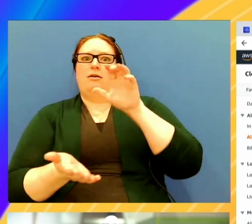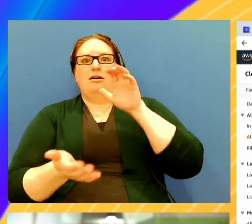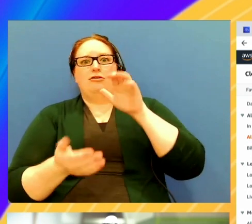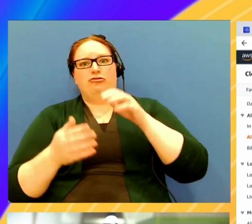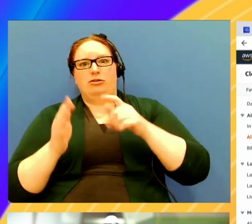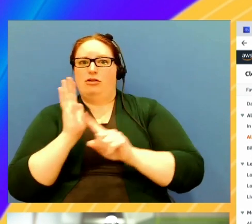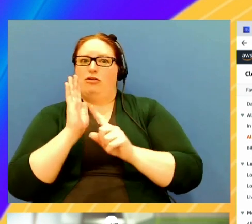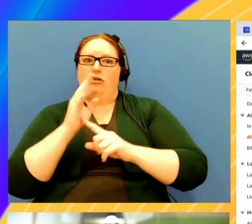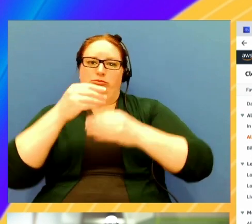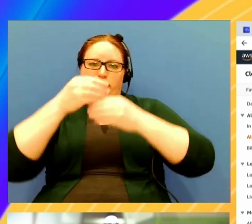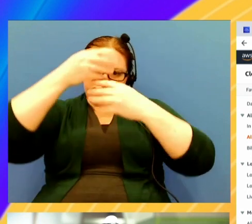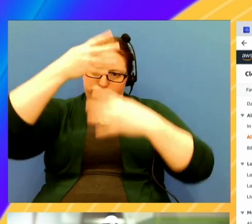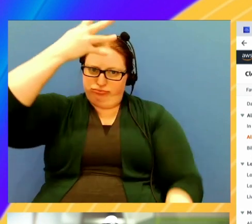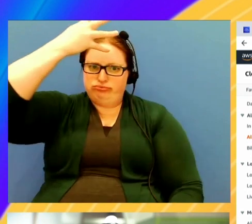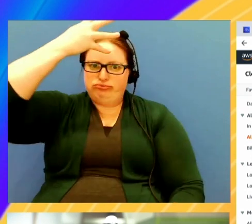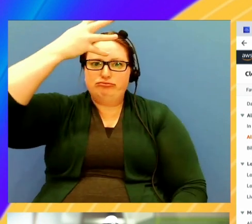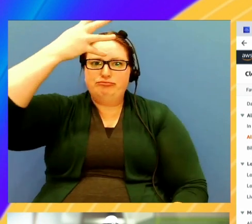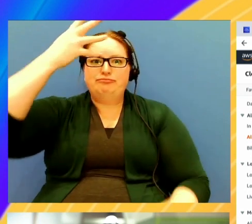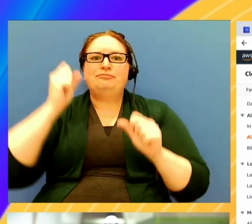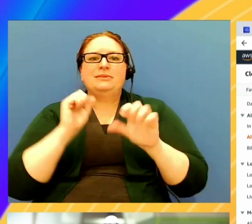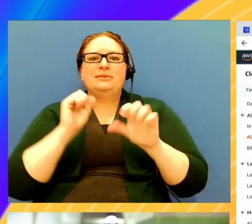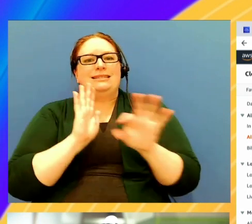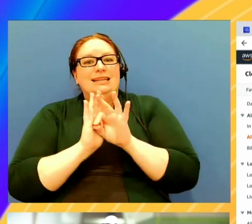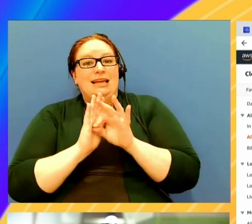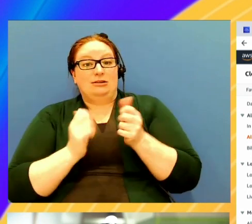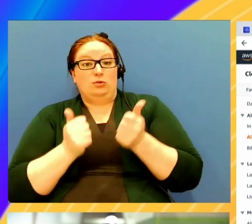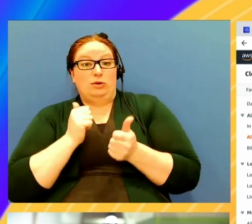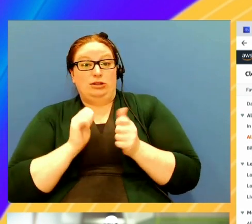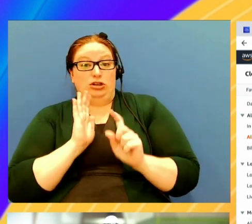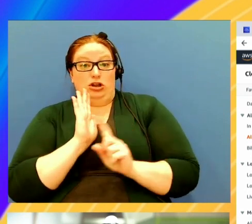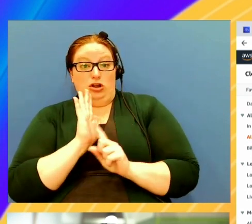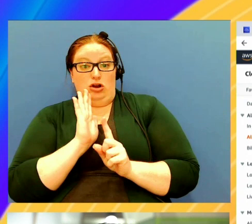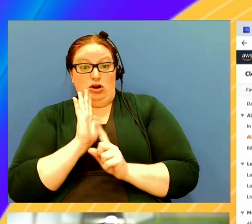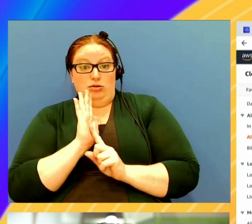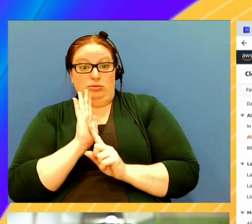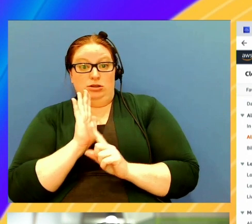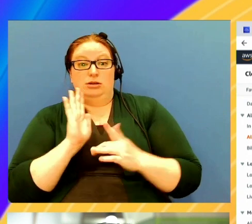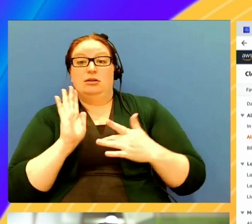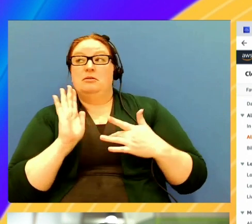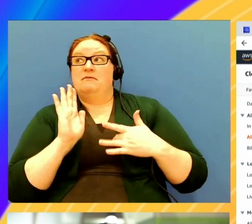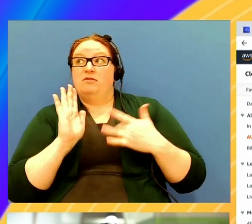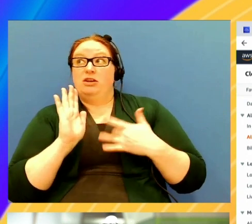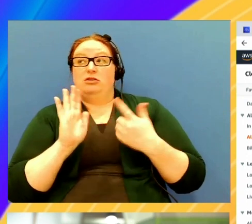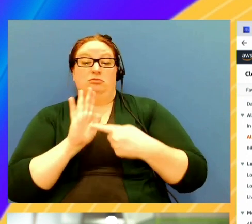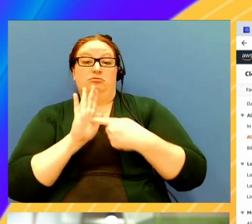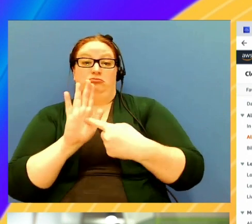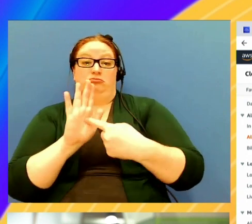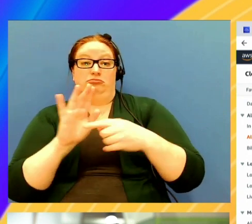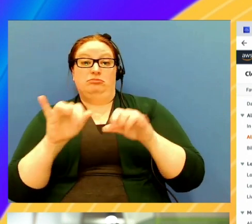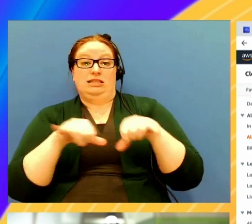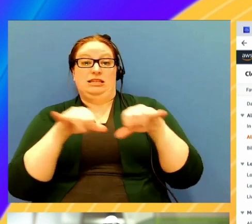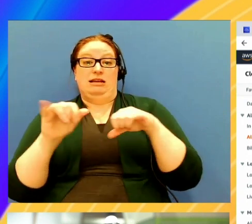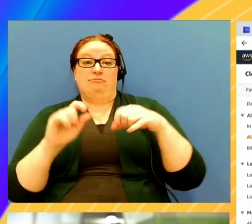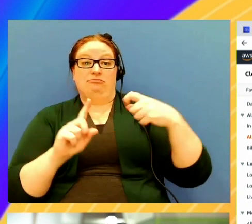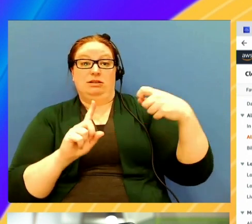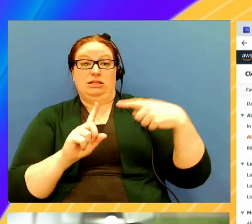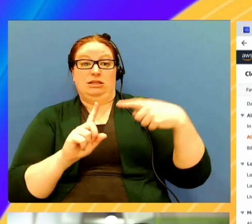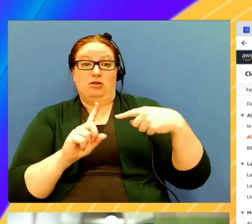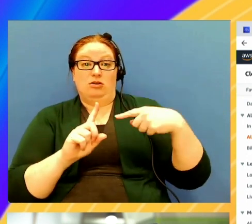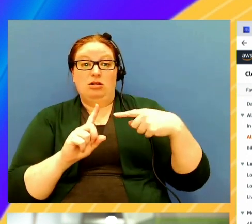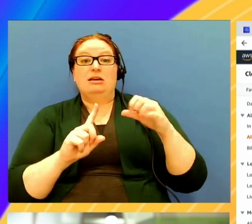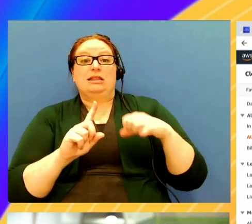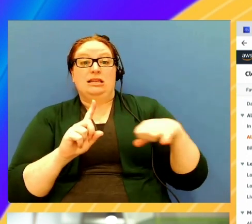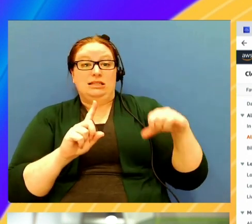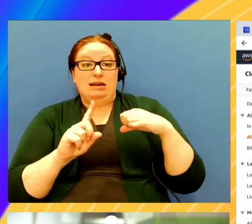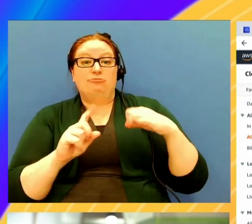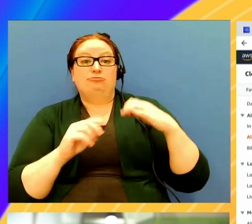here. So you can select the alarms that you think are conveying the same signal, a same high-level